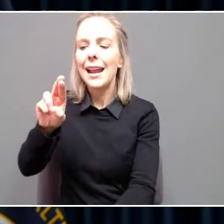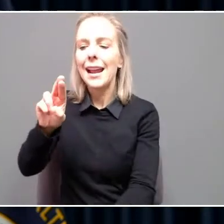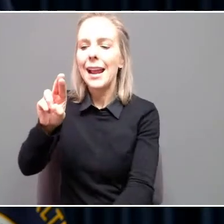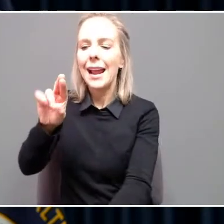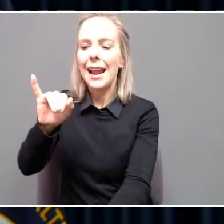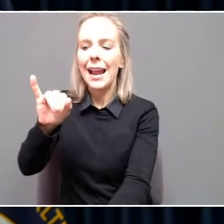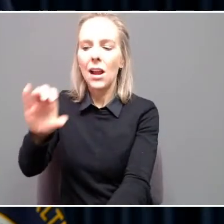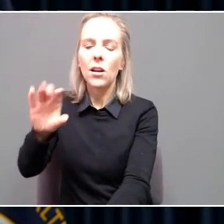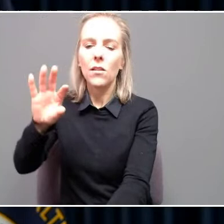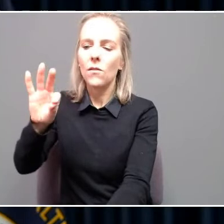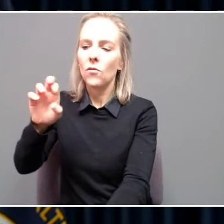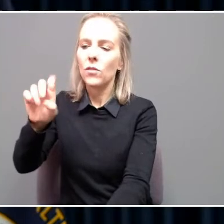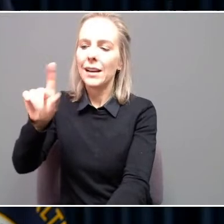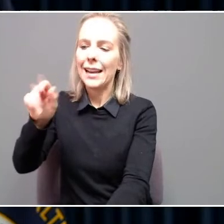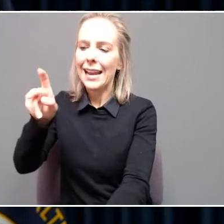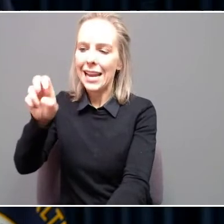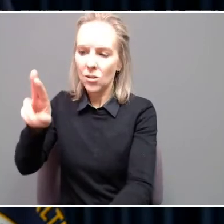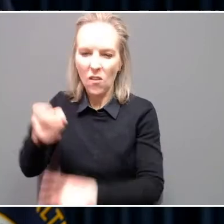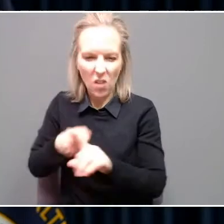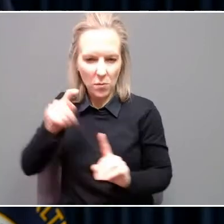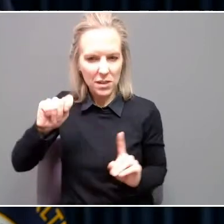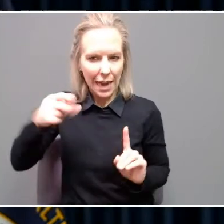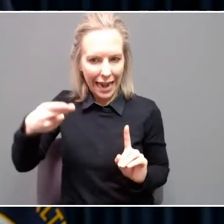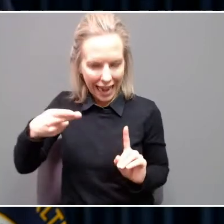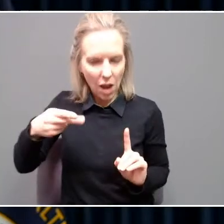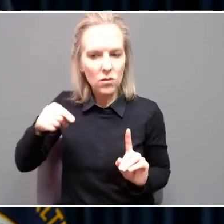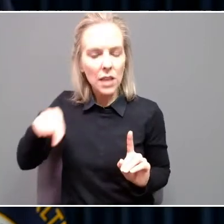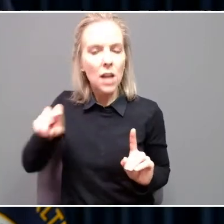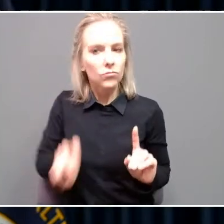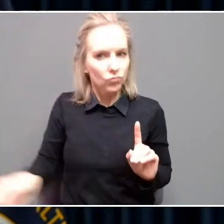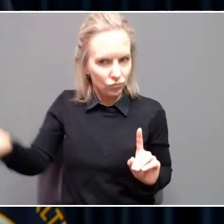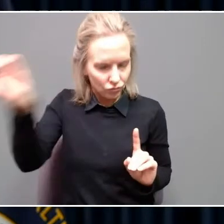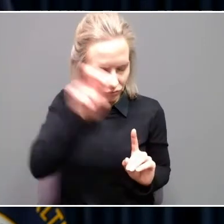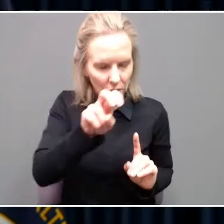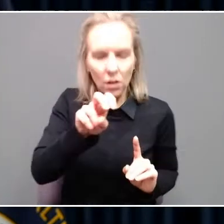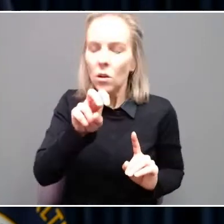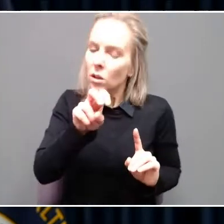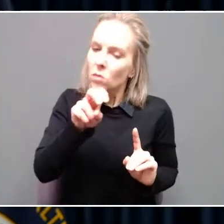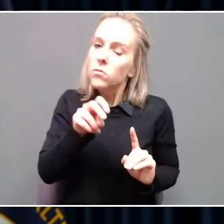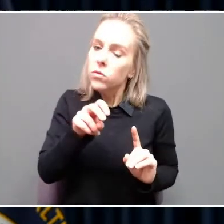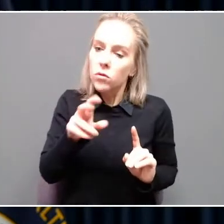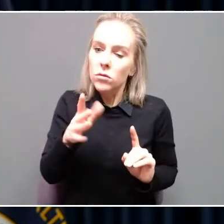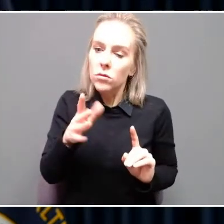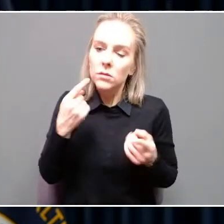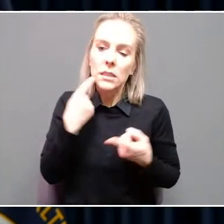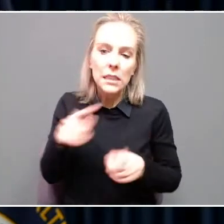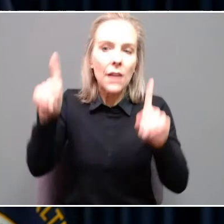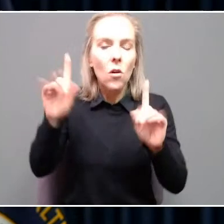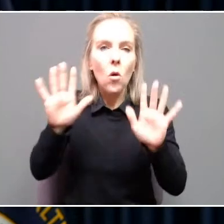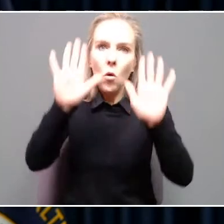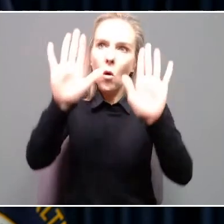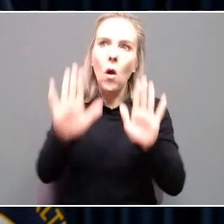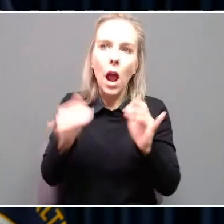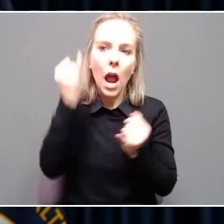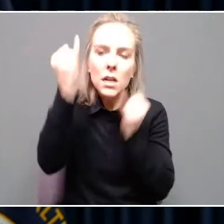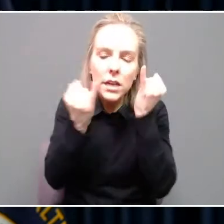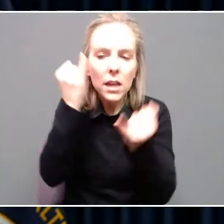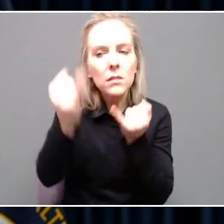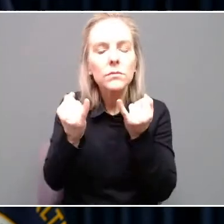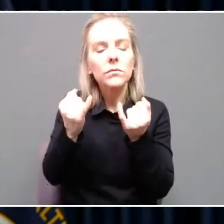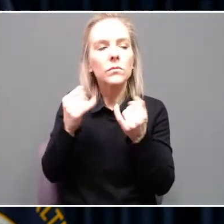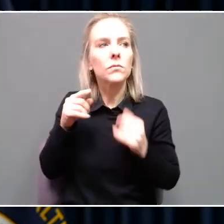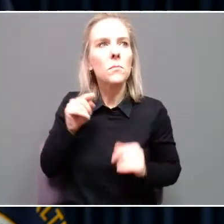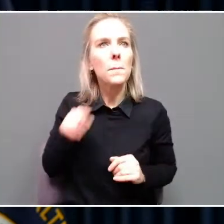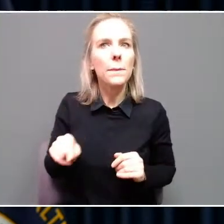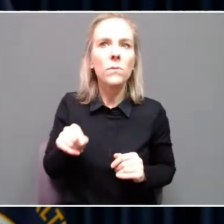town halls were productive, had a lot of great ideas, got to reinforce kind of where